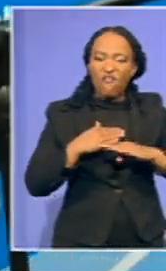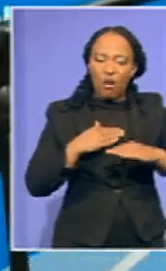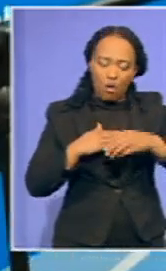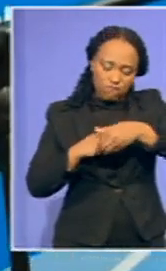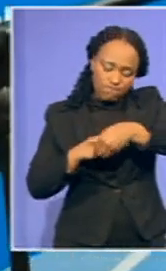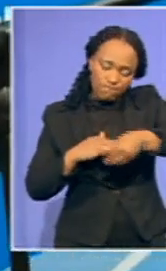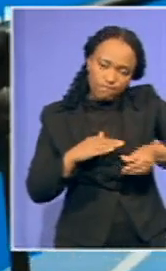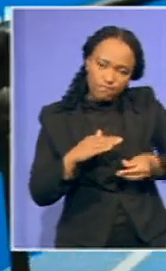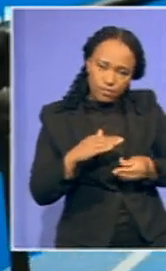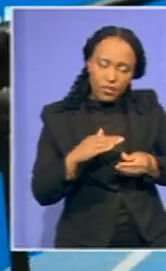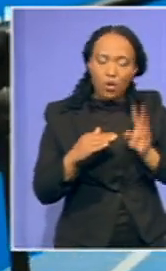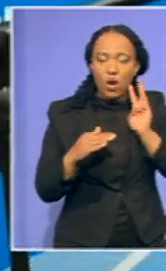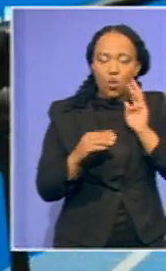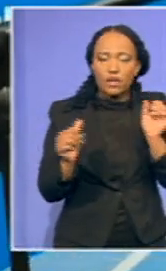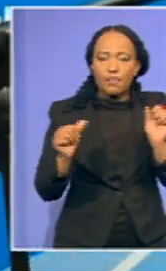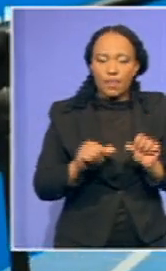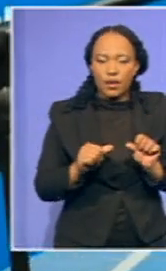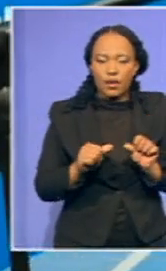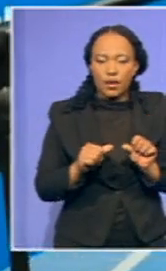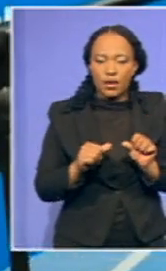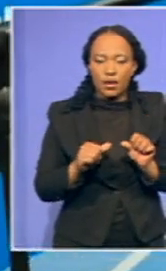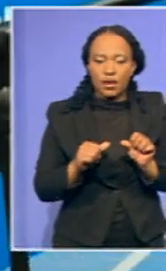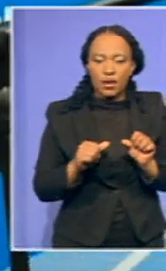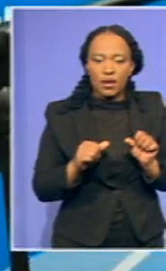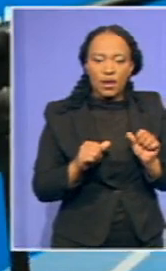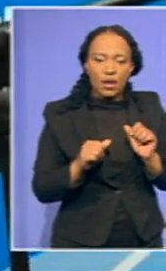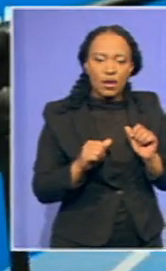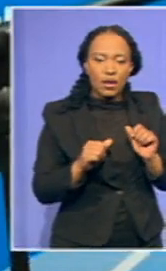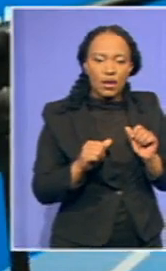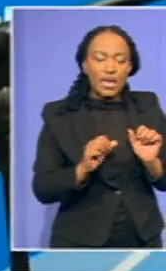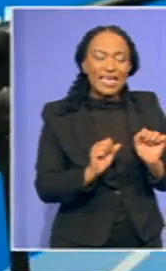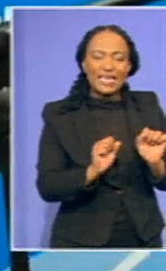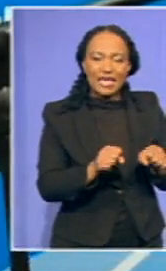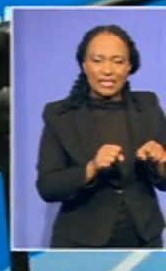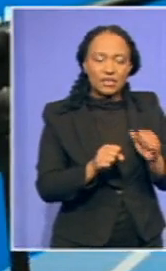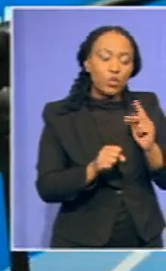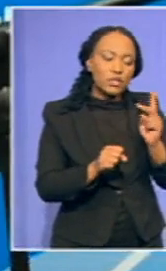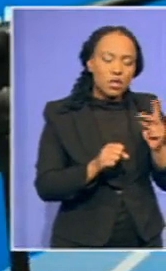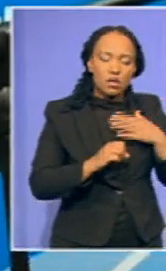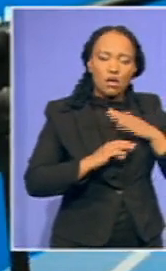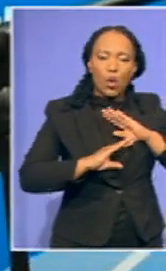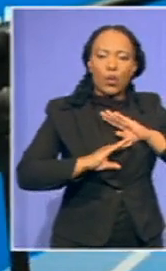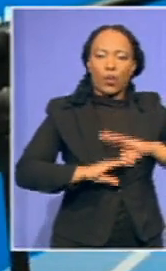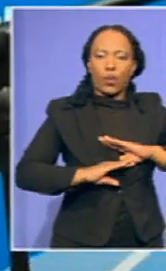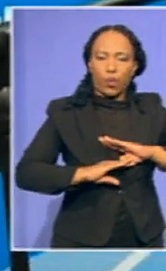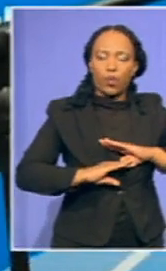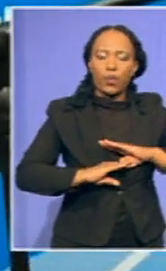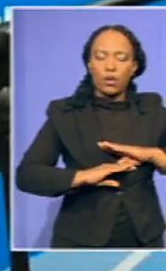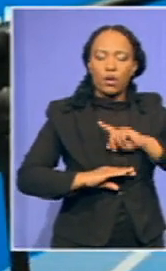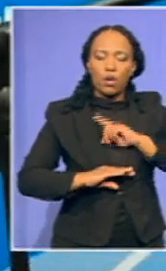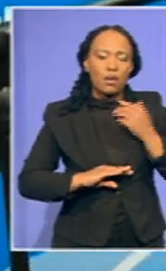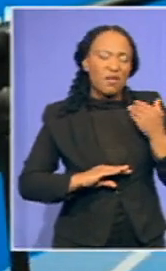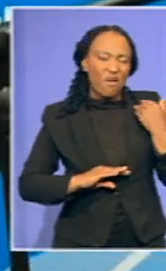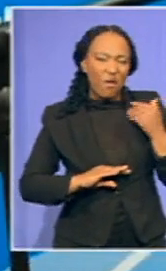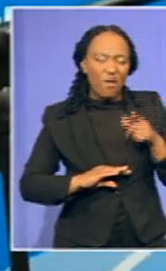the water is back, the question is, are we going to see a relief? The direct answer is yes, we're going to see the relief. Because the pumps,